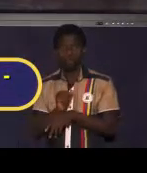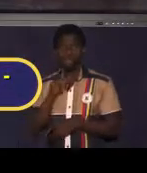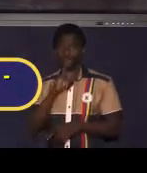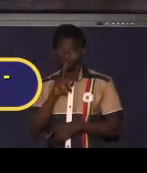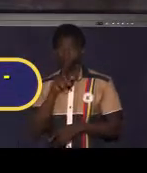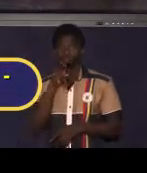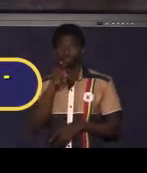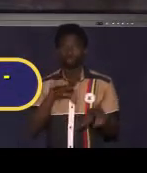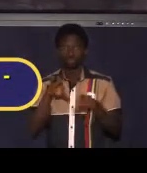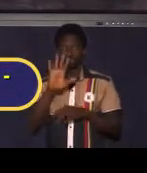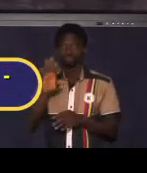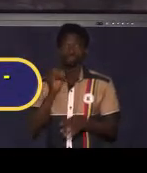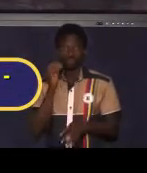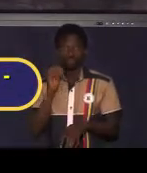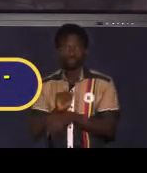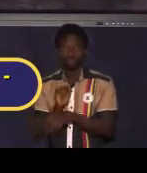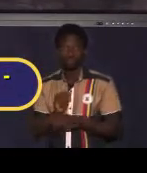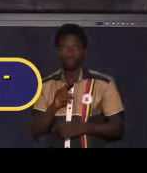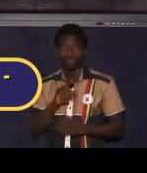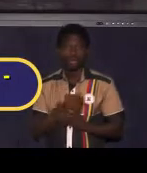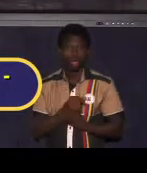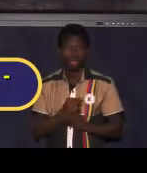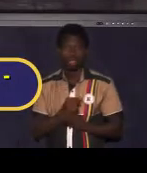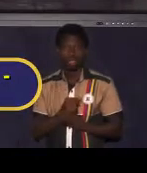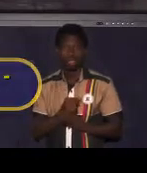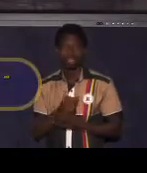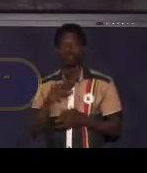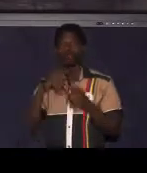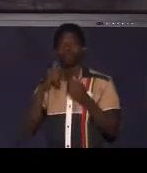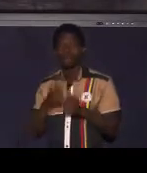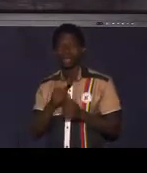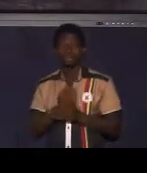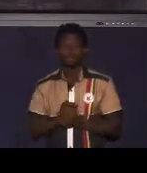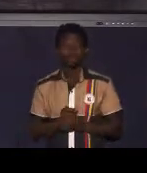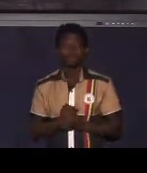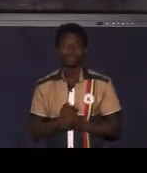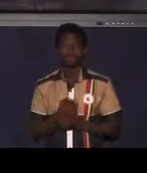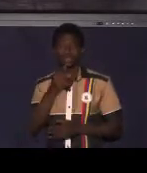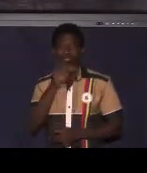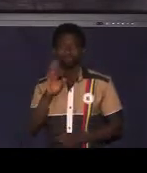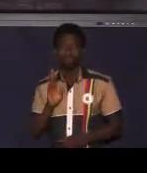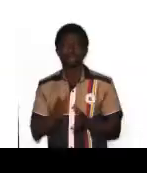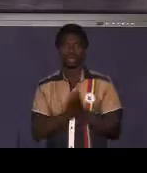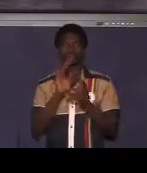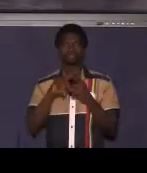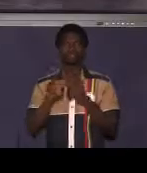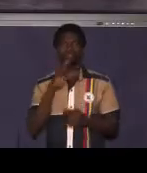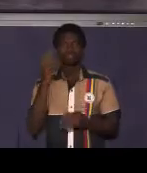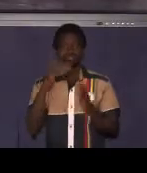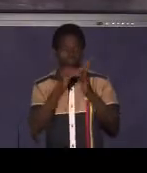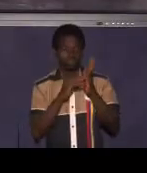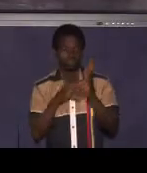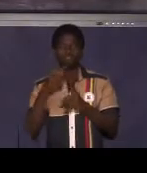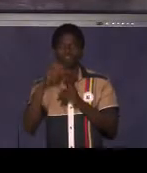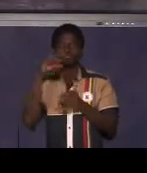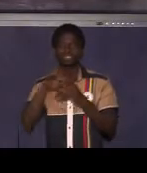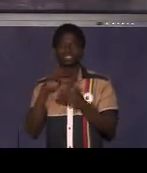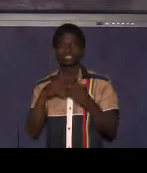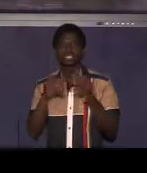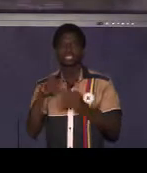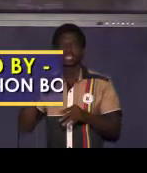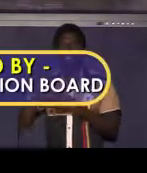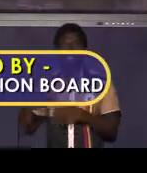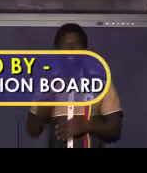our homework. I'm sure you all did your homework. Well done. You were asked to use the following words